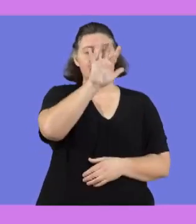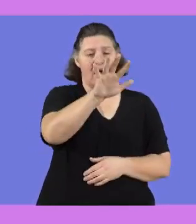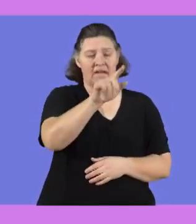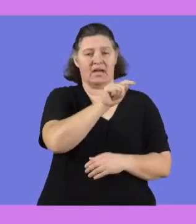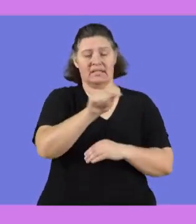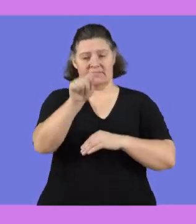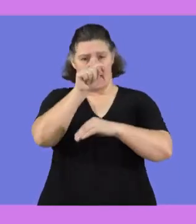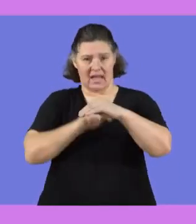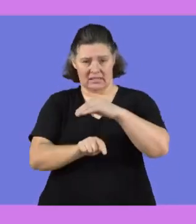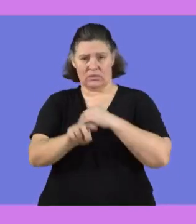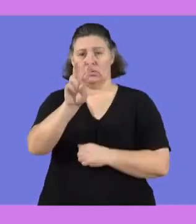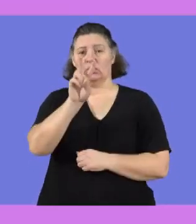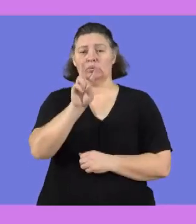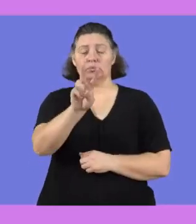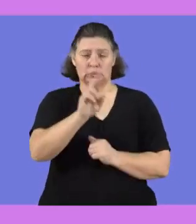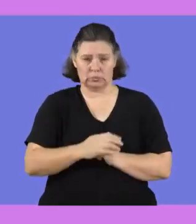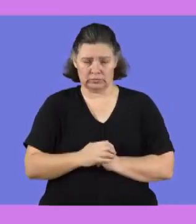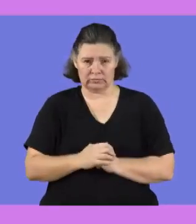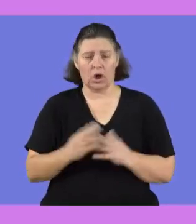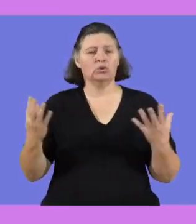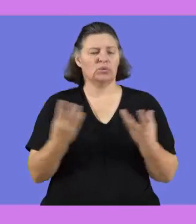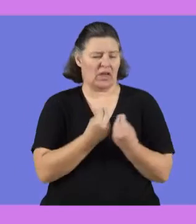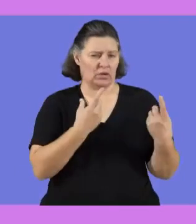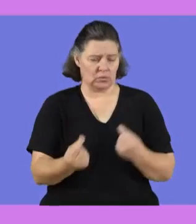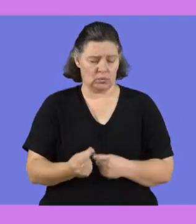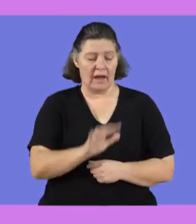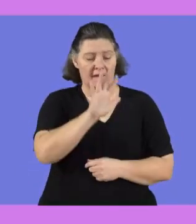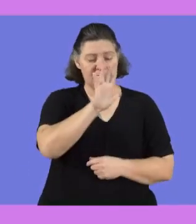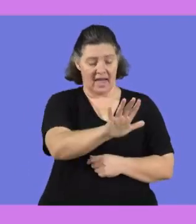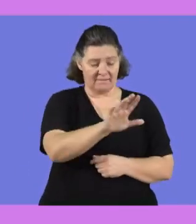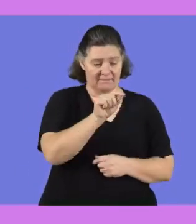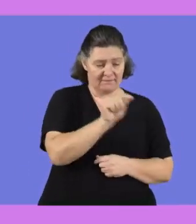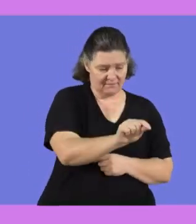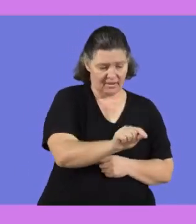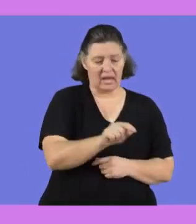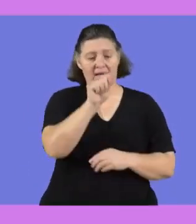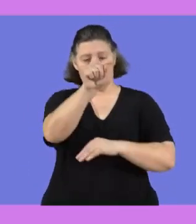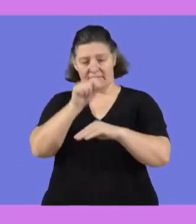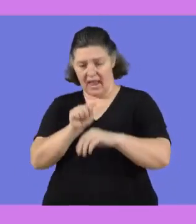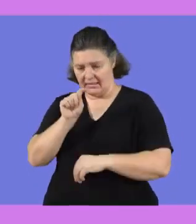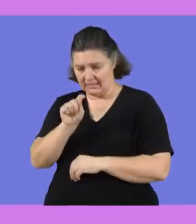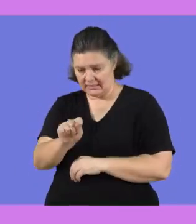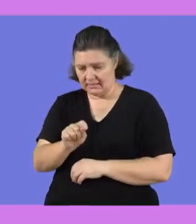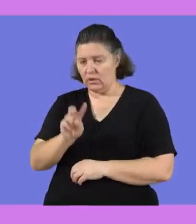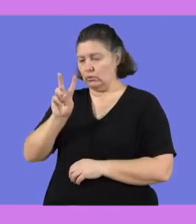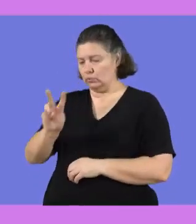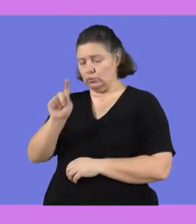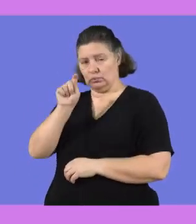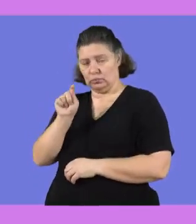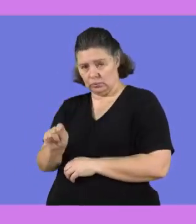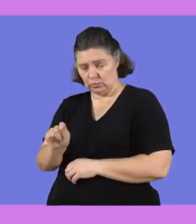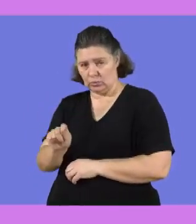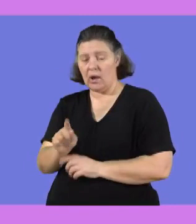and divide 5 by 2. Let us divide together. 5 divided by 2 will then